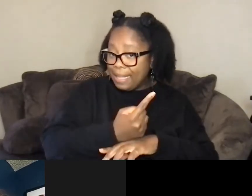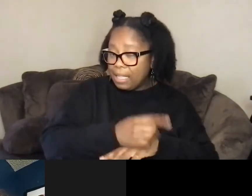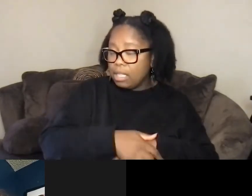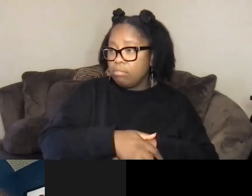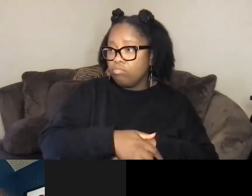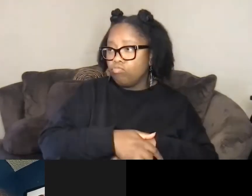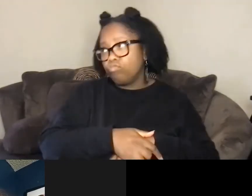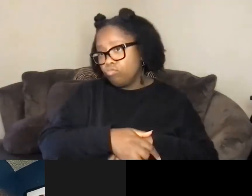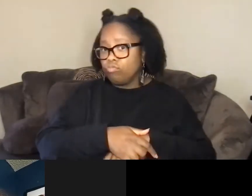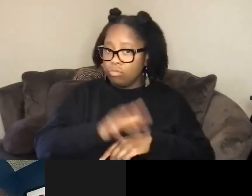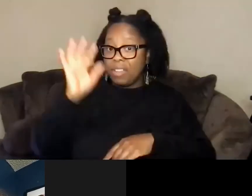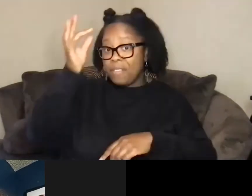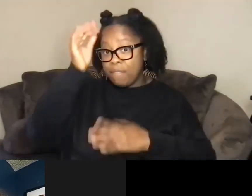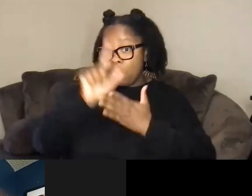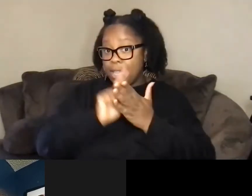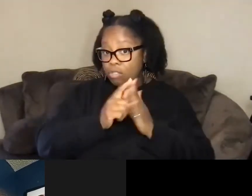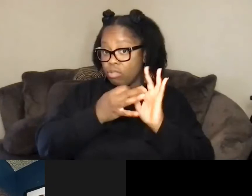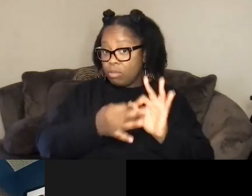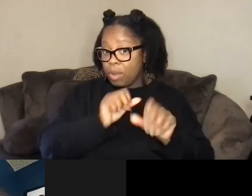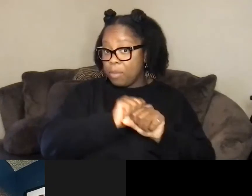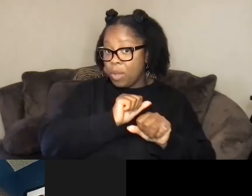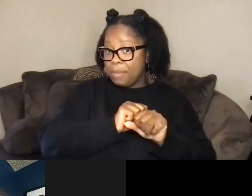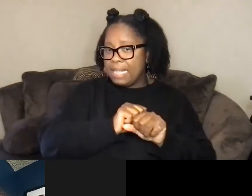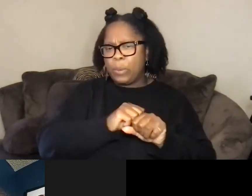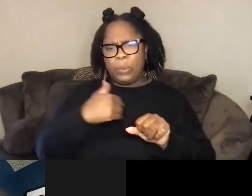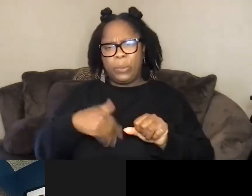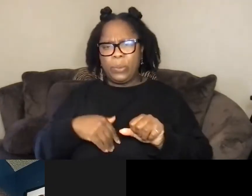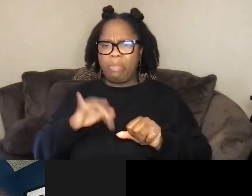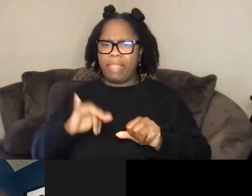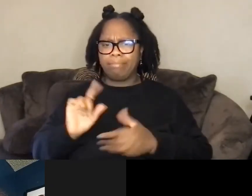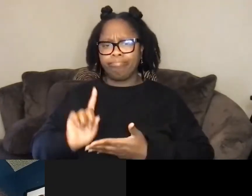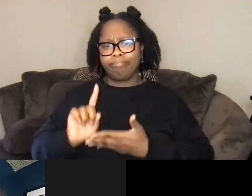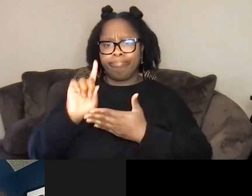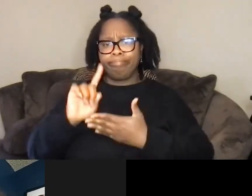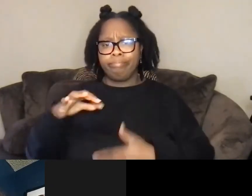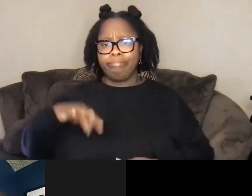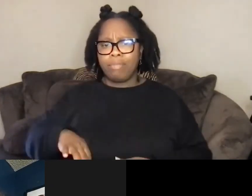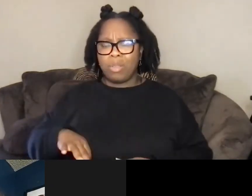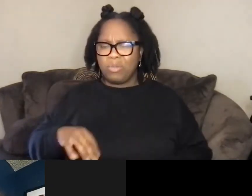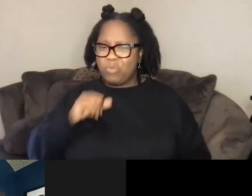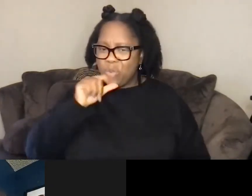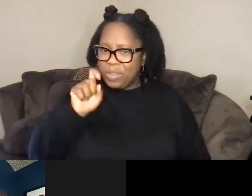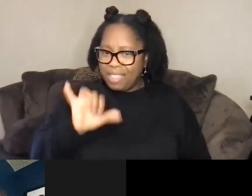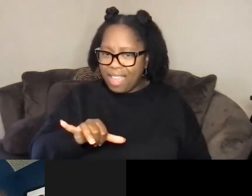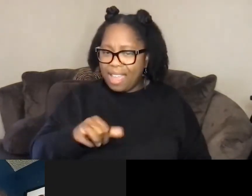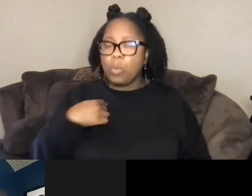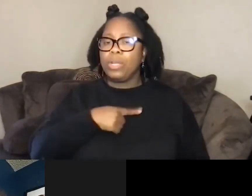doing federal legislation about employment, you're coming from a privileged position. That's not what we need. We need holistic